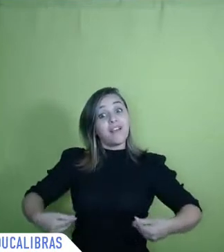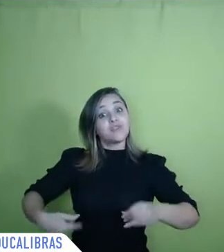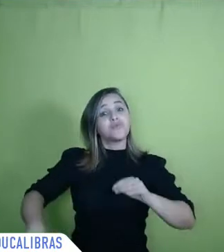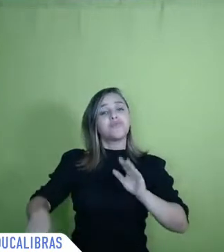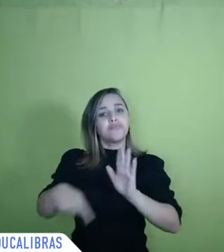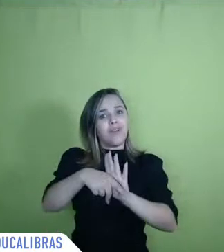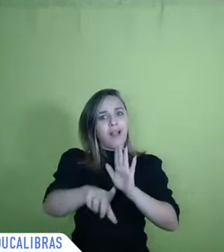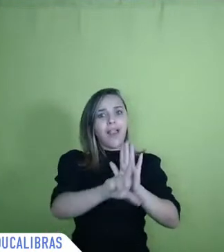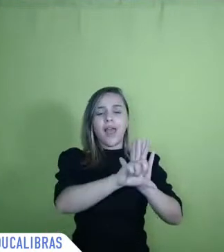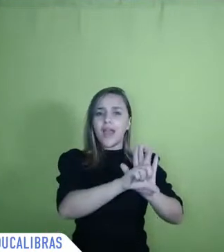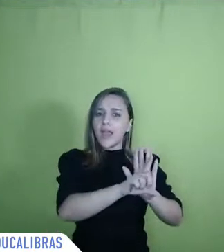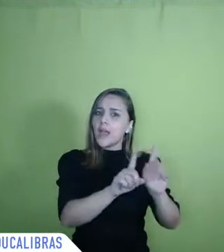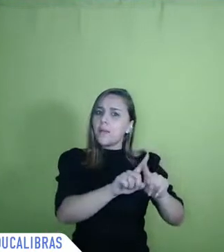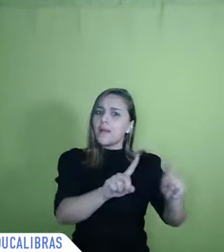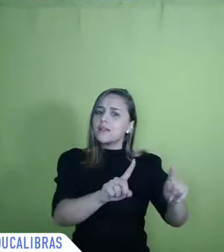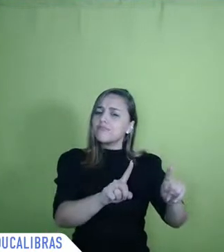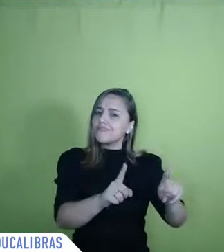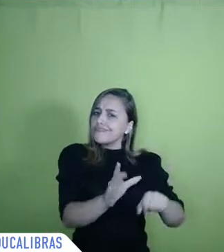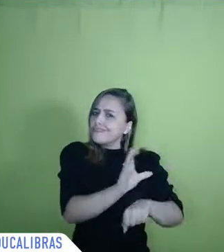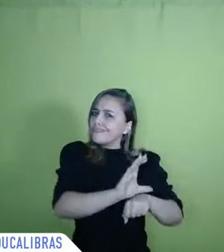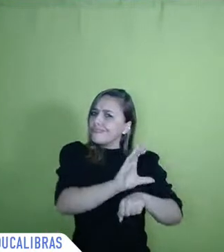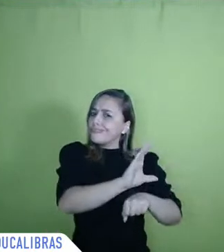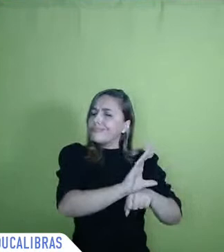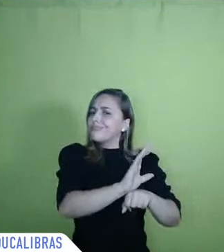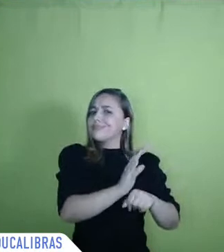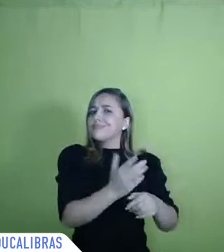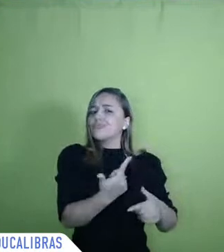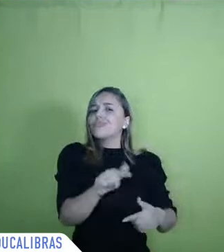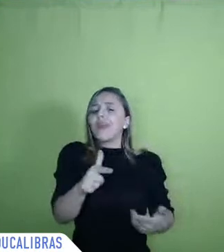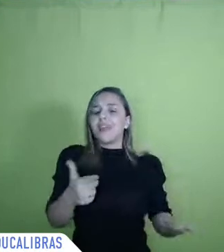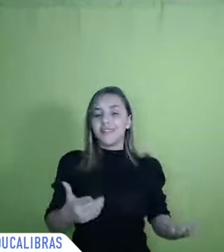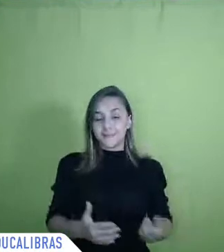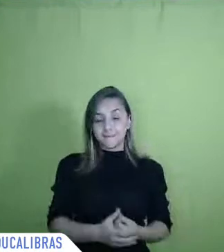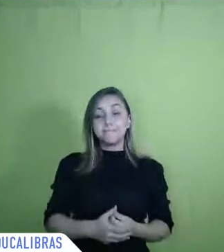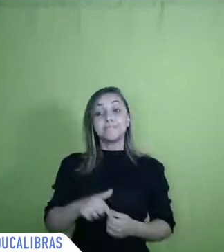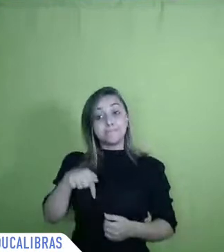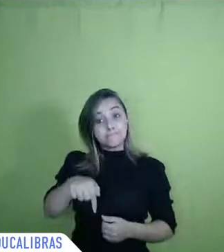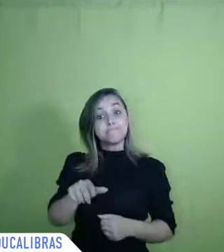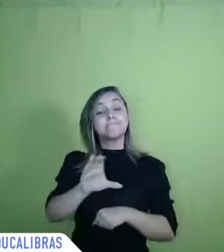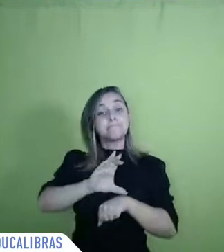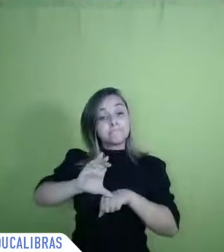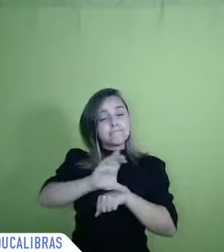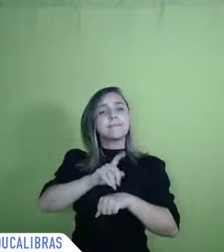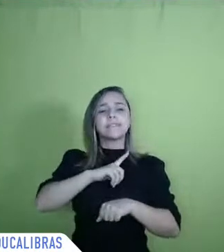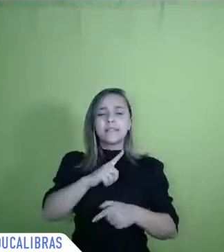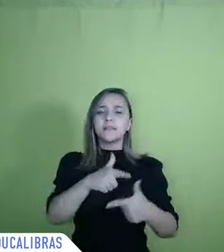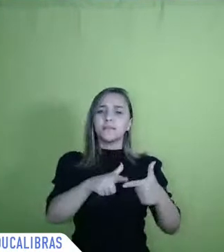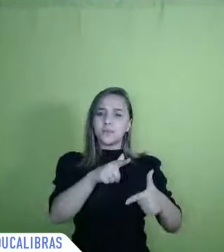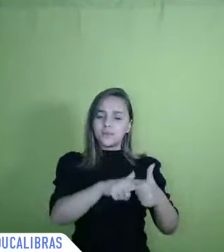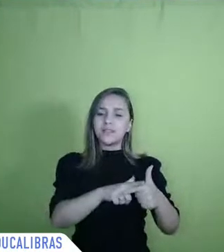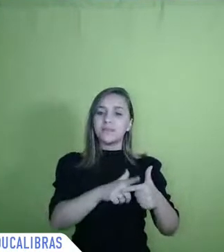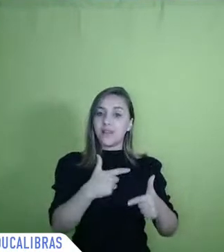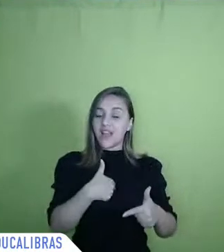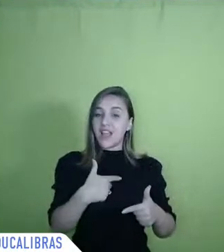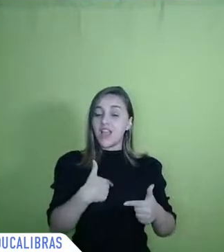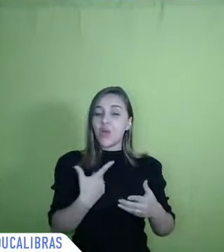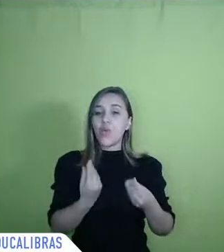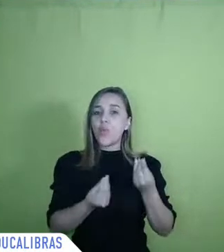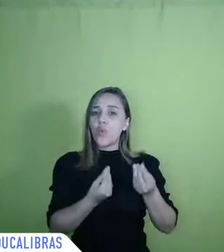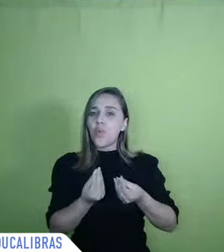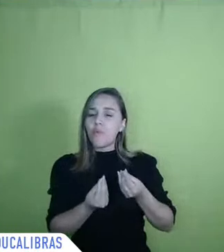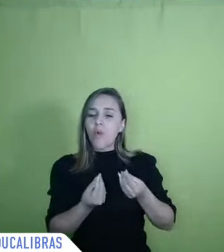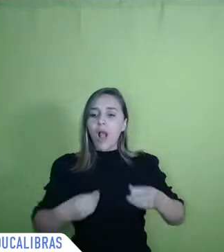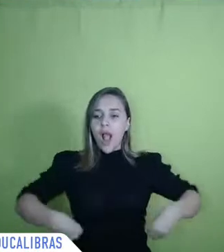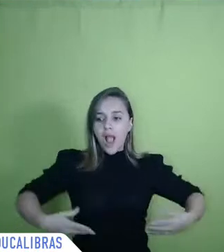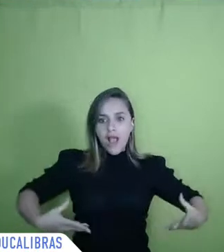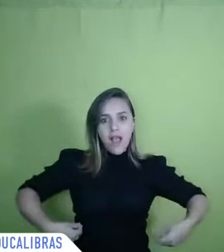according to the inflation. It's not in the constitution, it's in our law due to some amendments.